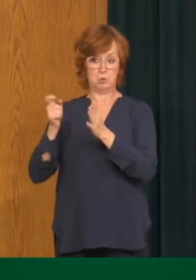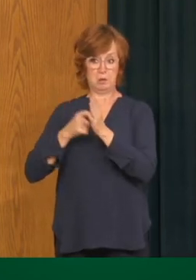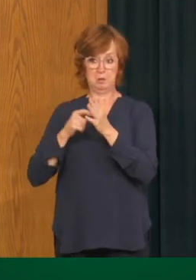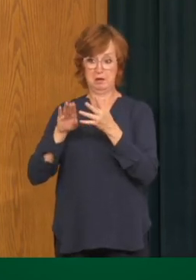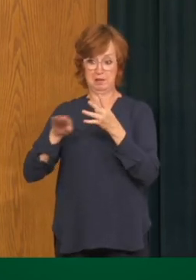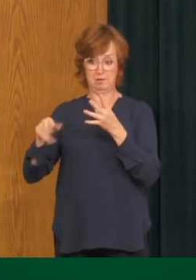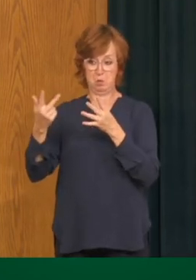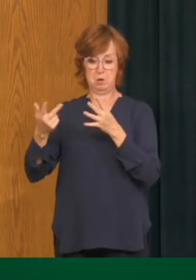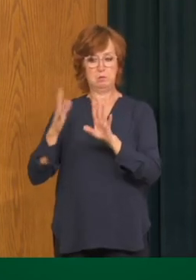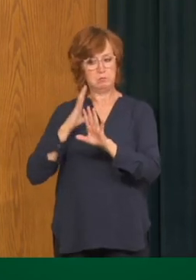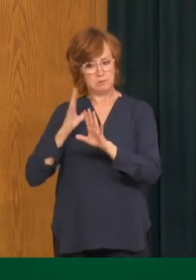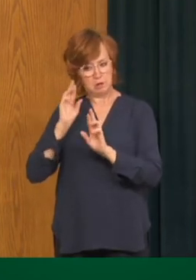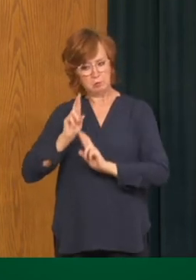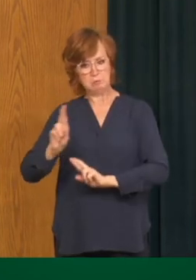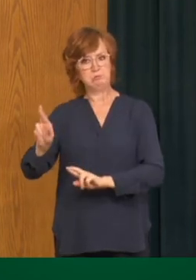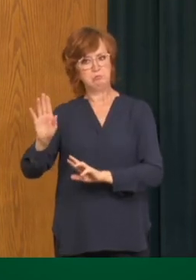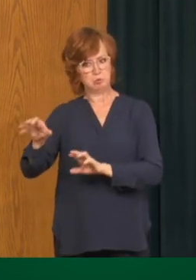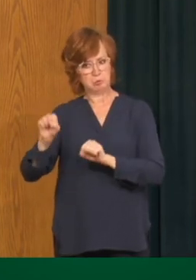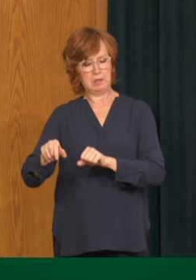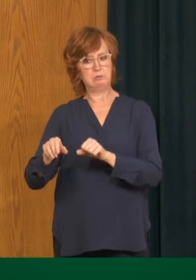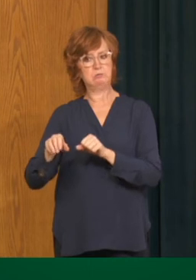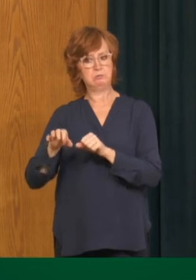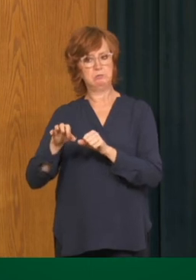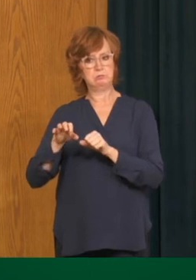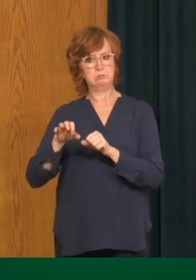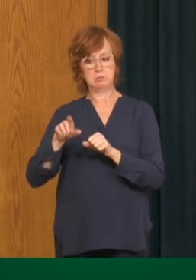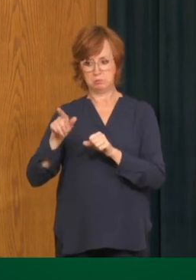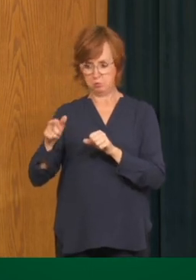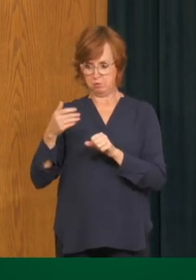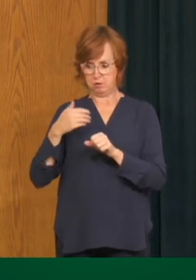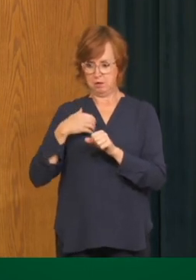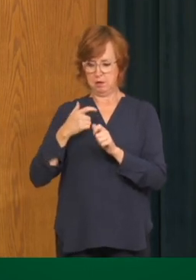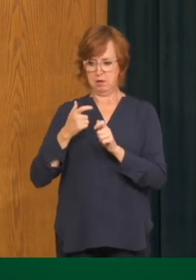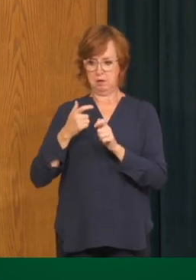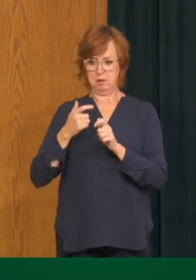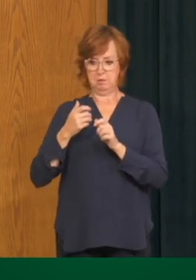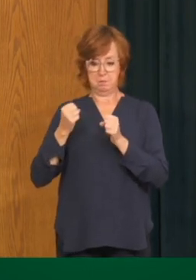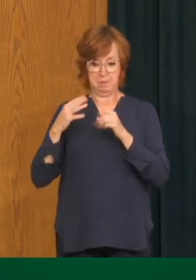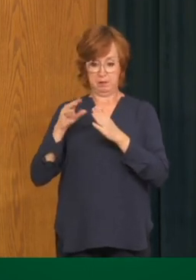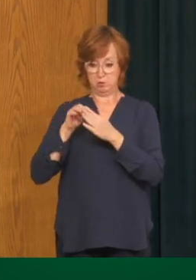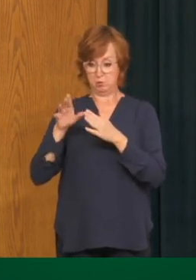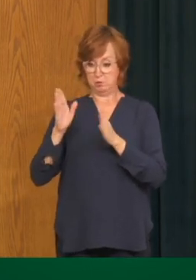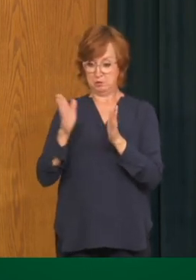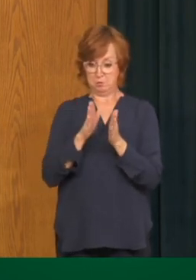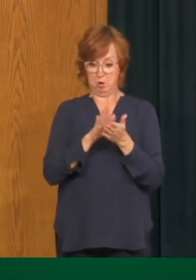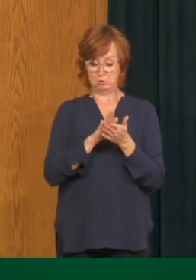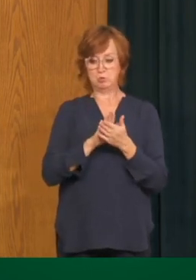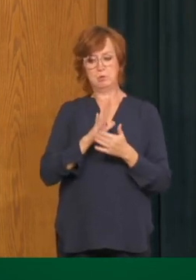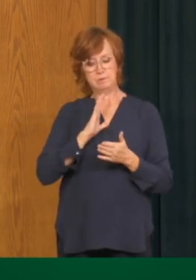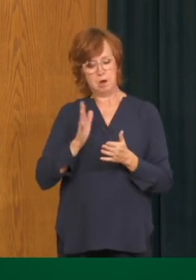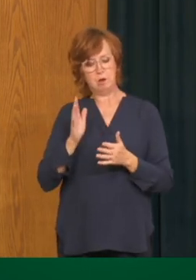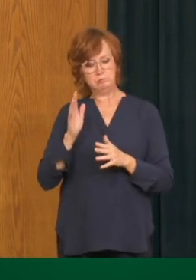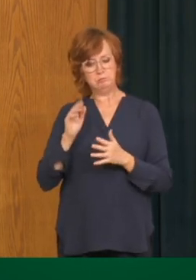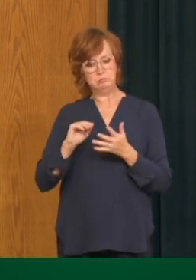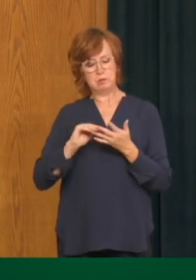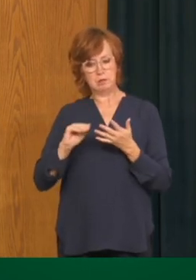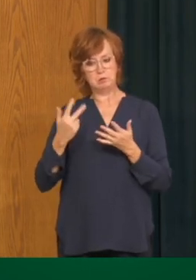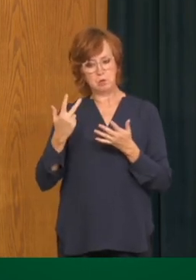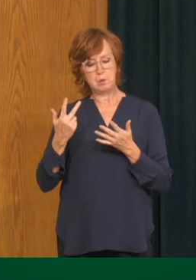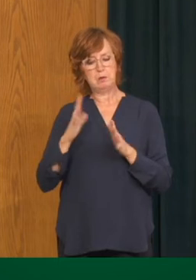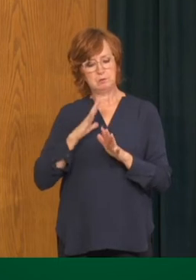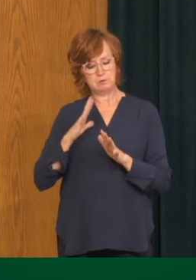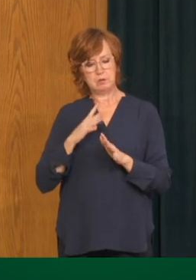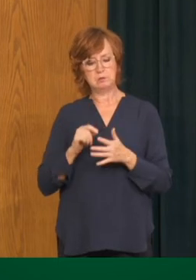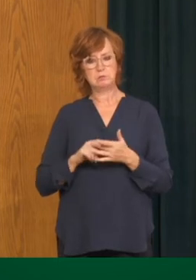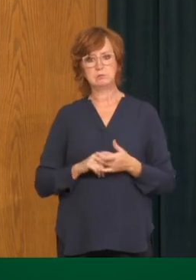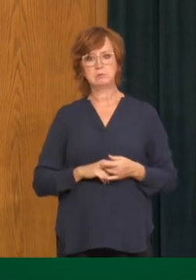large schools with high student density, where you can start at level 3, but again, you may then come down to level 2